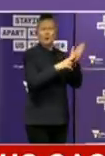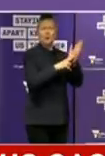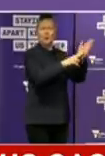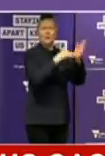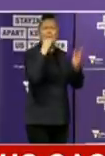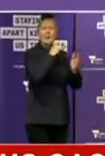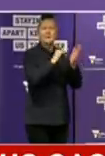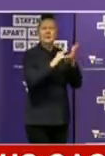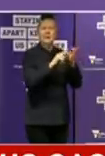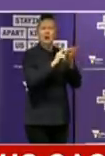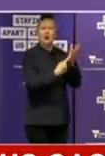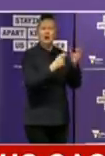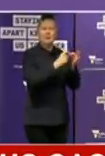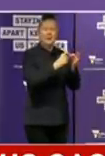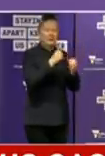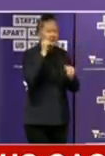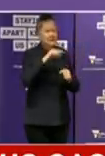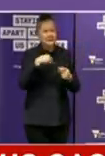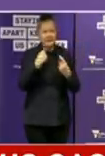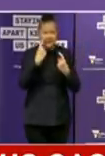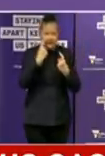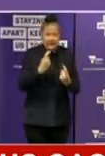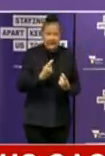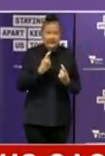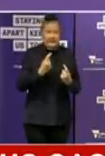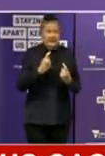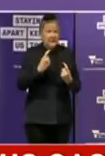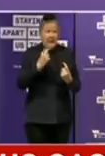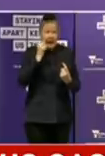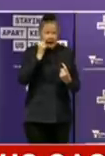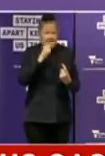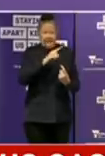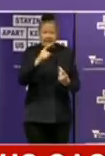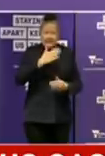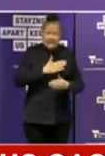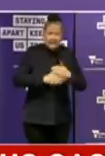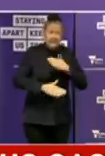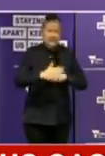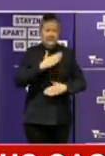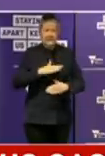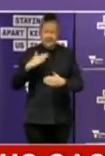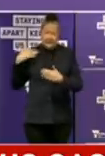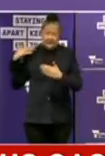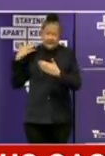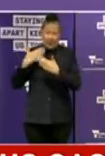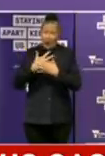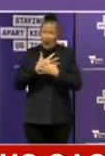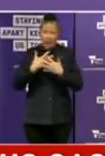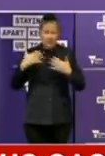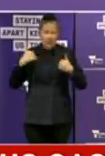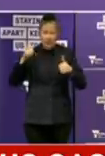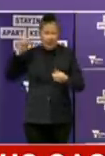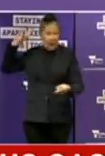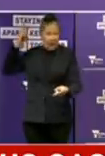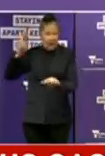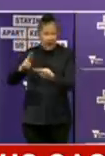people, but we've all come so far, we've all done so much, we've all achieved so much. Now's not the time to let our